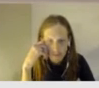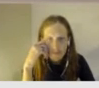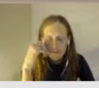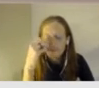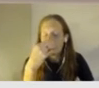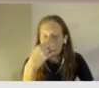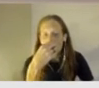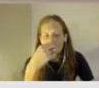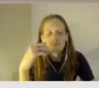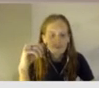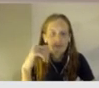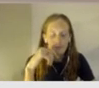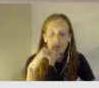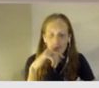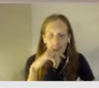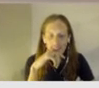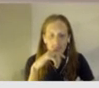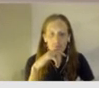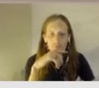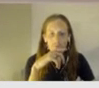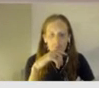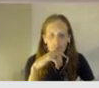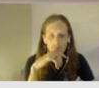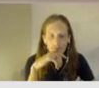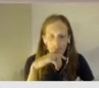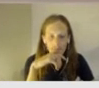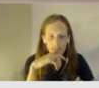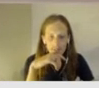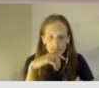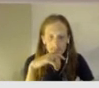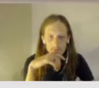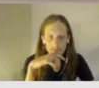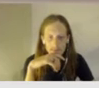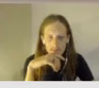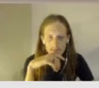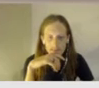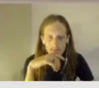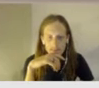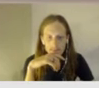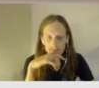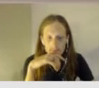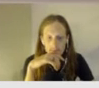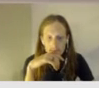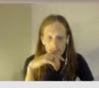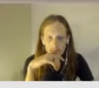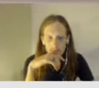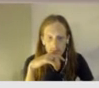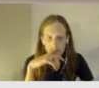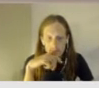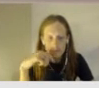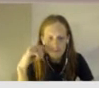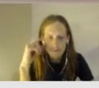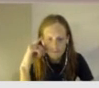different needs in terms of what they want to shoot. The ergonomics will feel differently. I can never buy a camera online. I've got to have that thing in